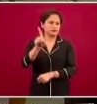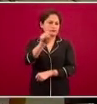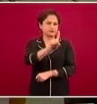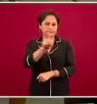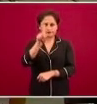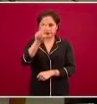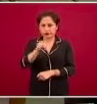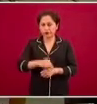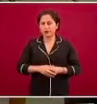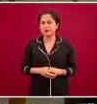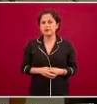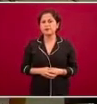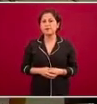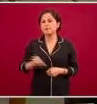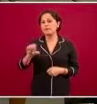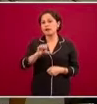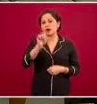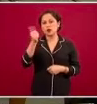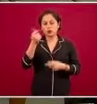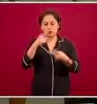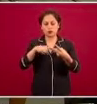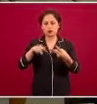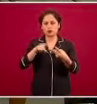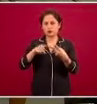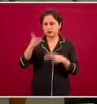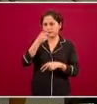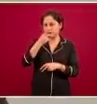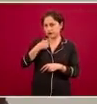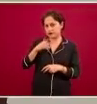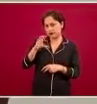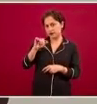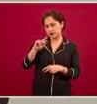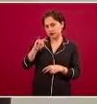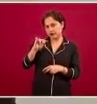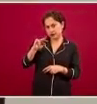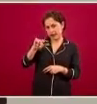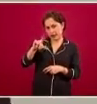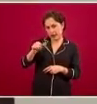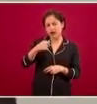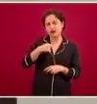be implemented under specific circumstances. They shouldn't be just